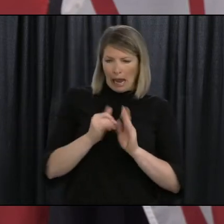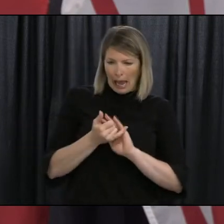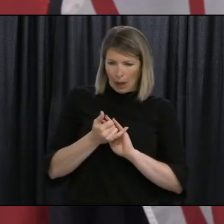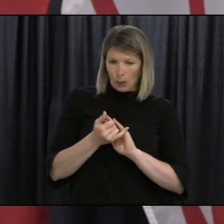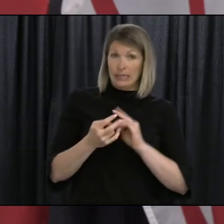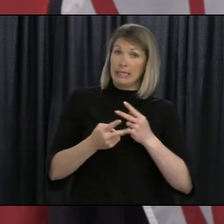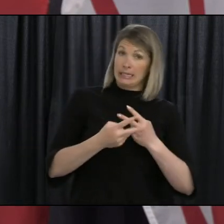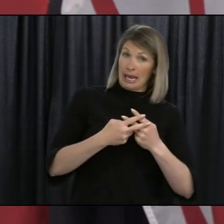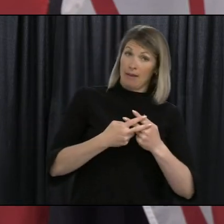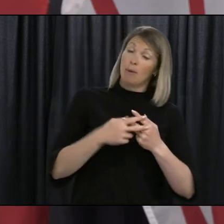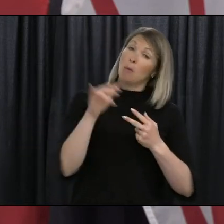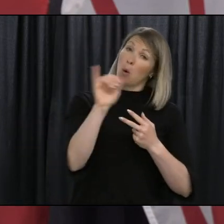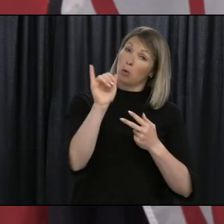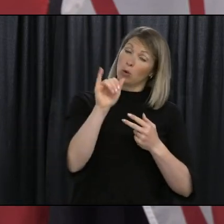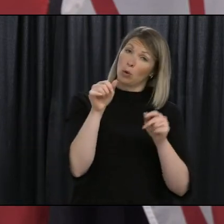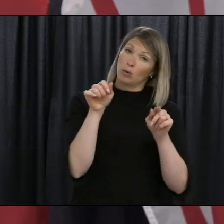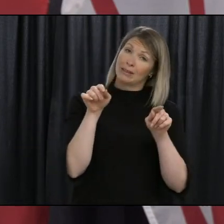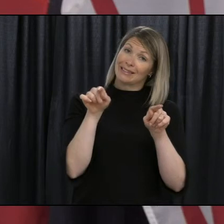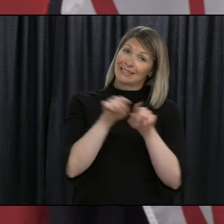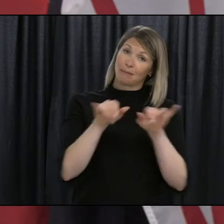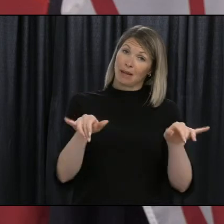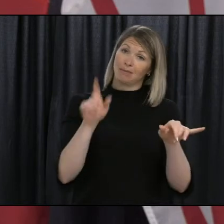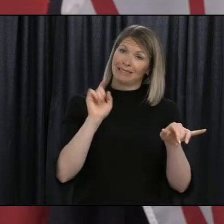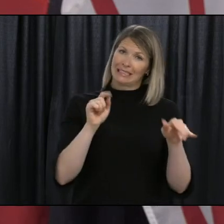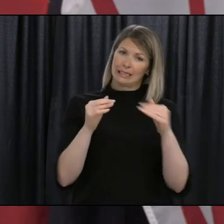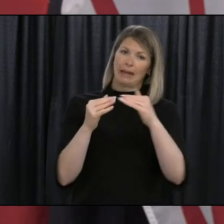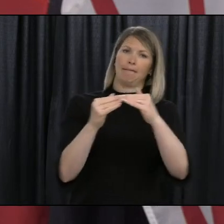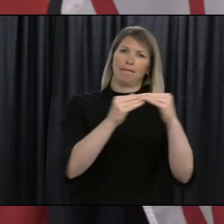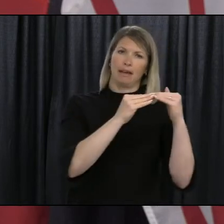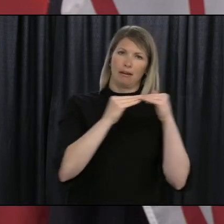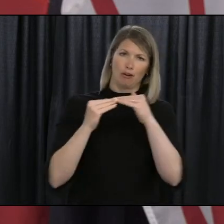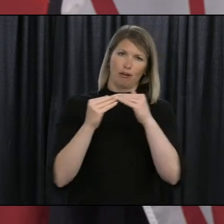fairness in federal programs.